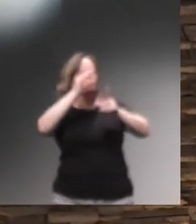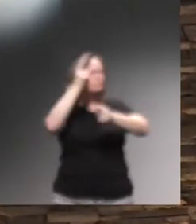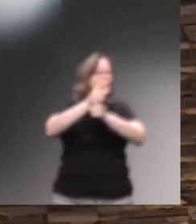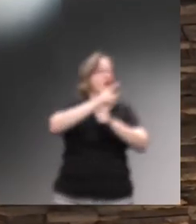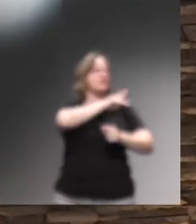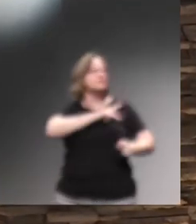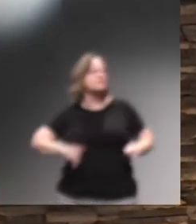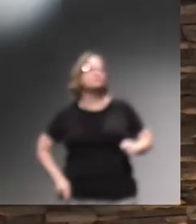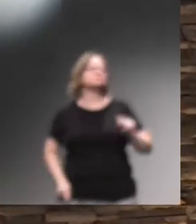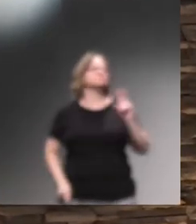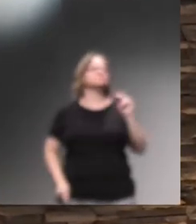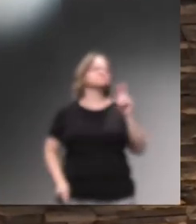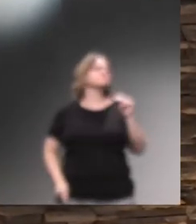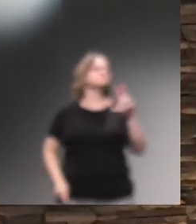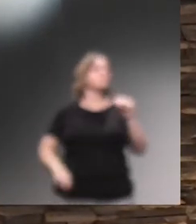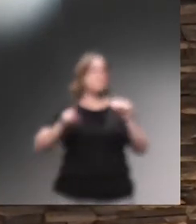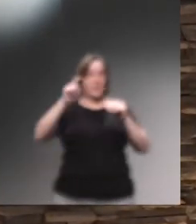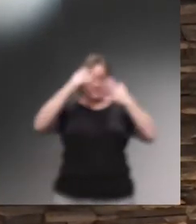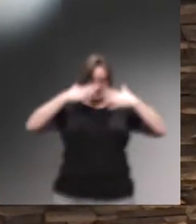God's looking at the heart.